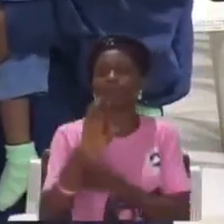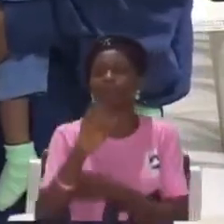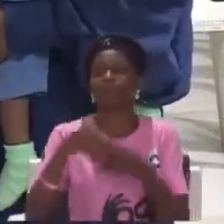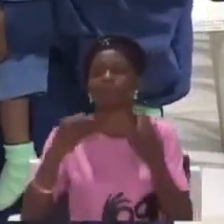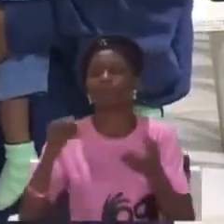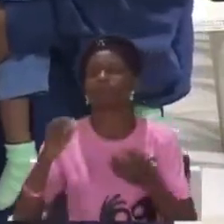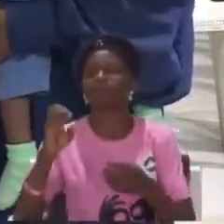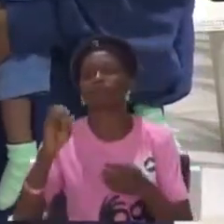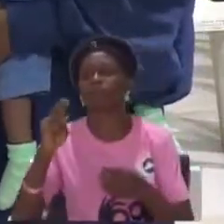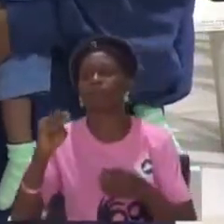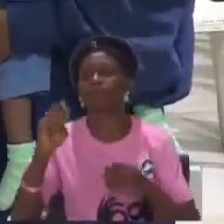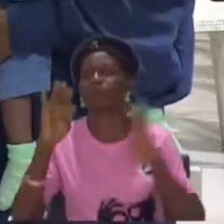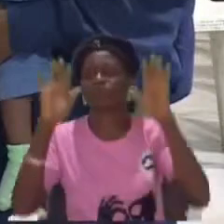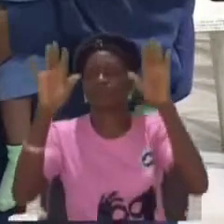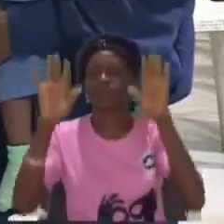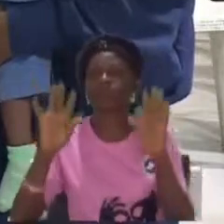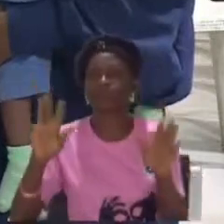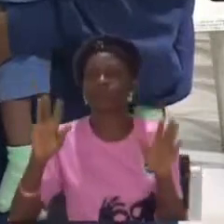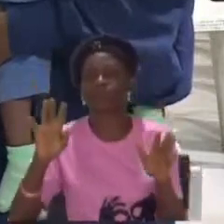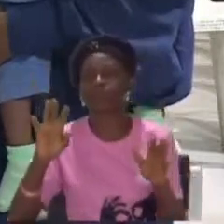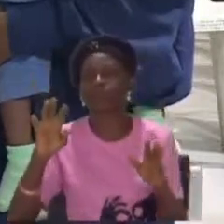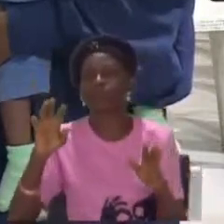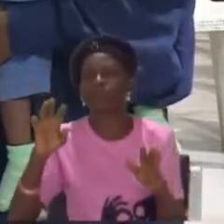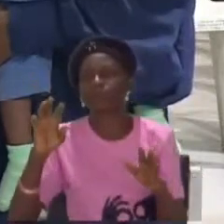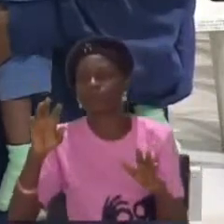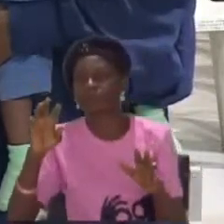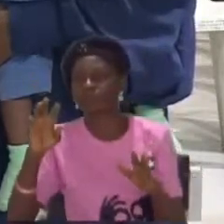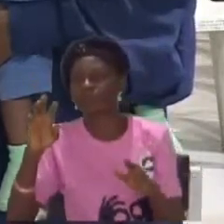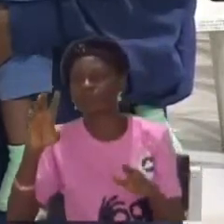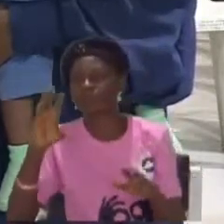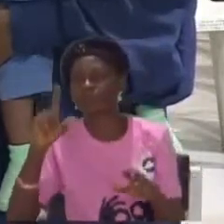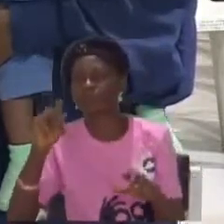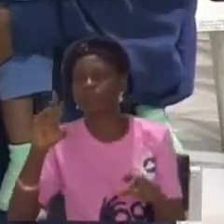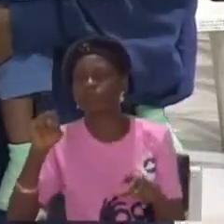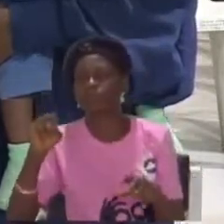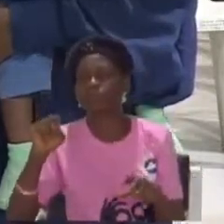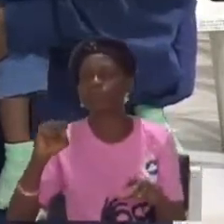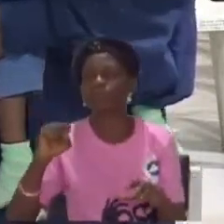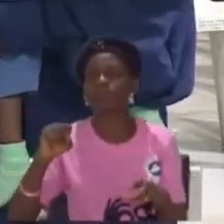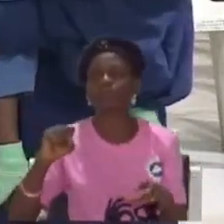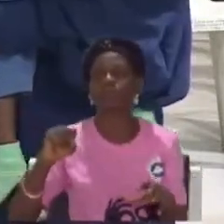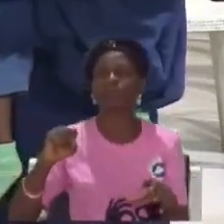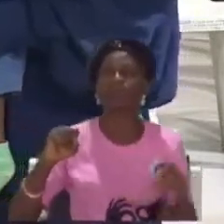He gave me Enoch, Miracle, Washington, Olashupo,